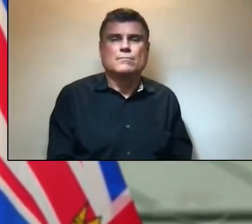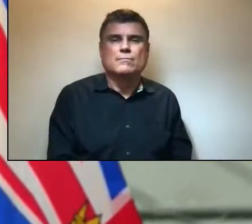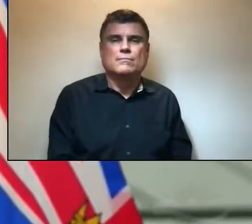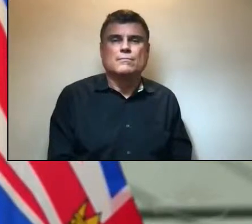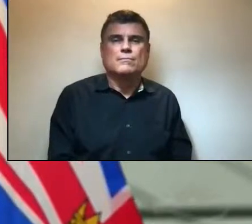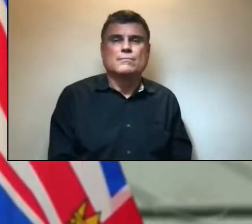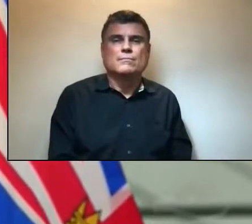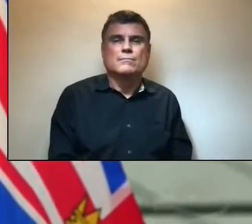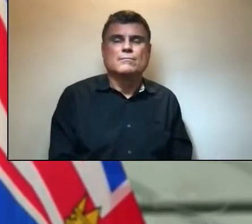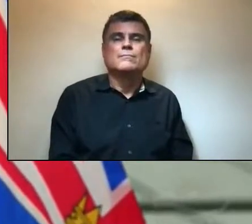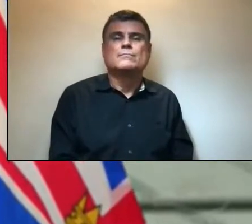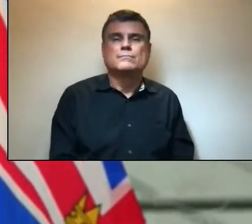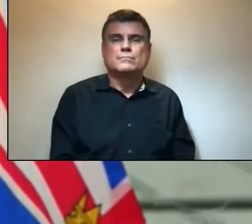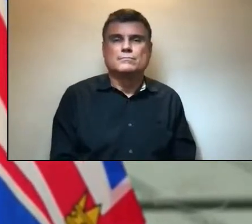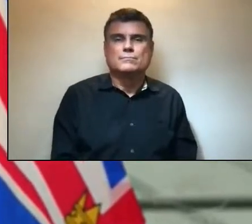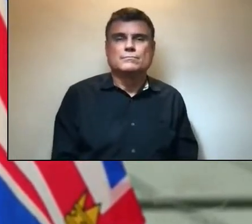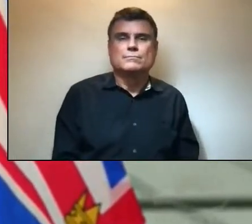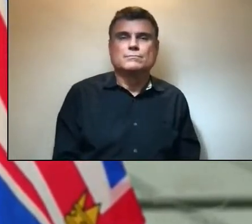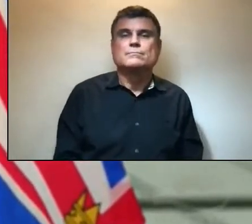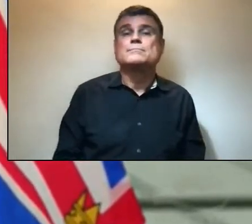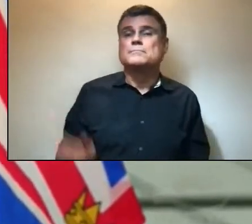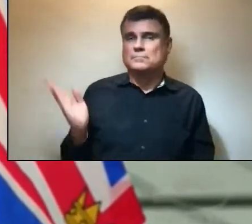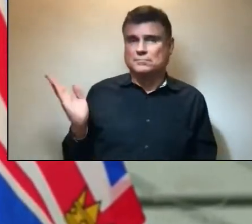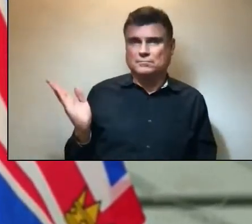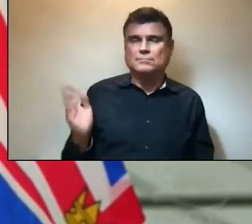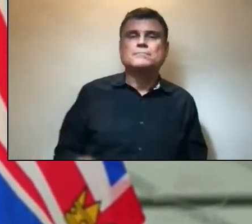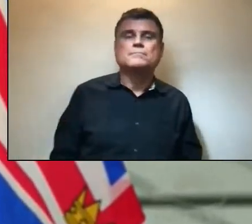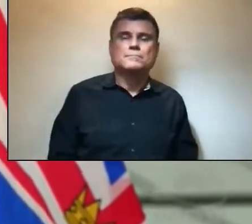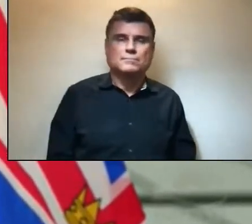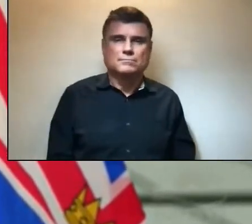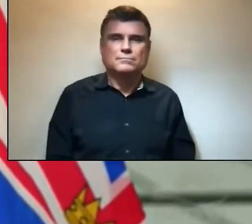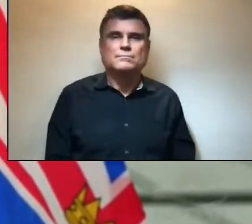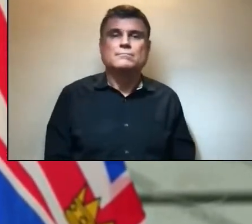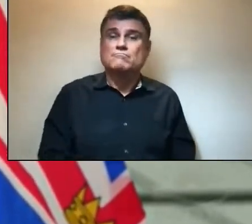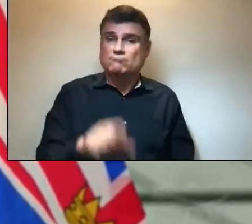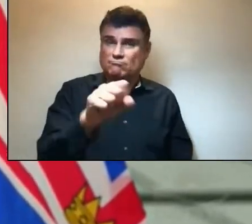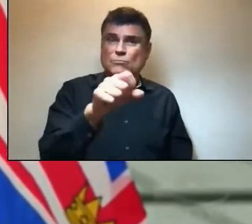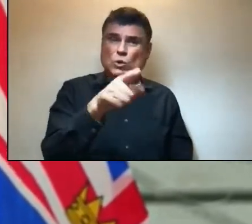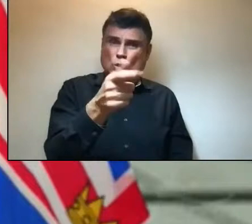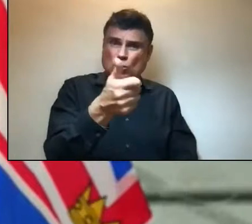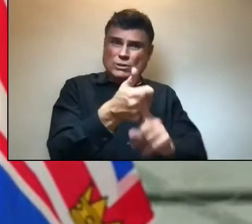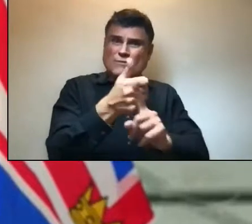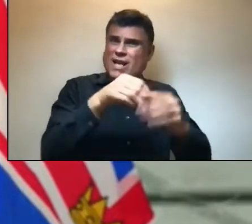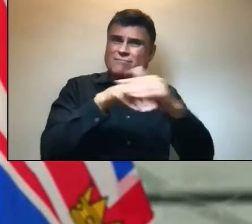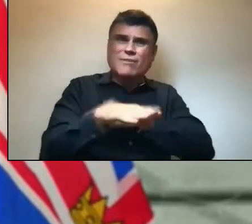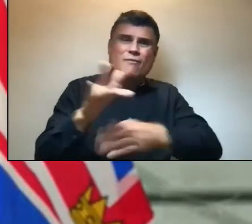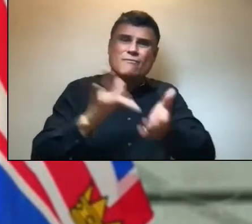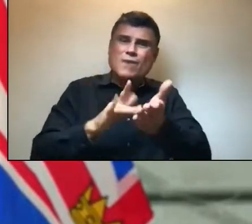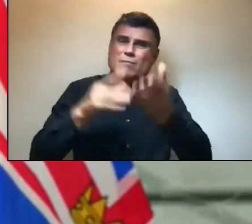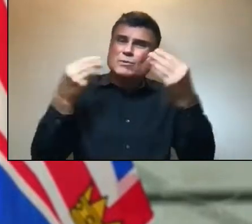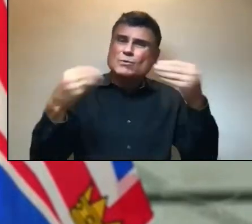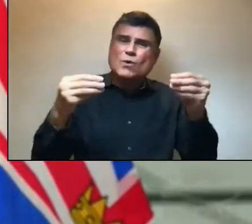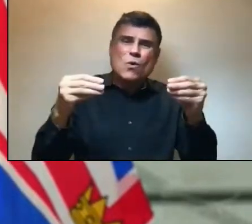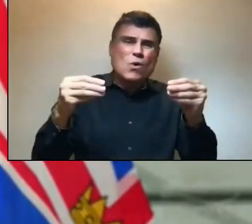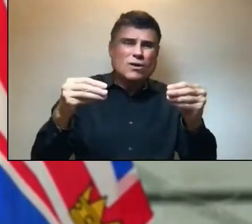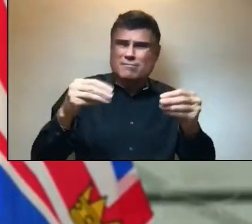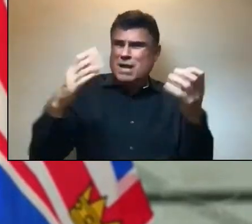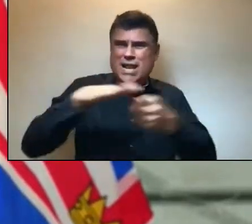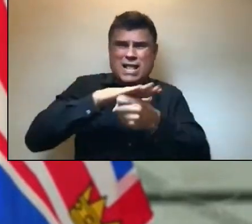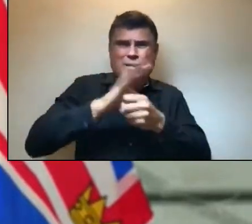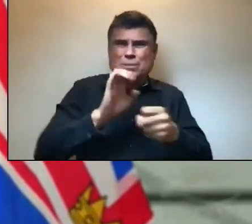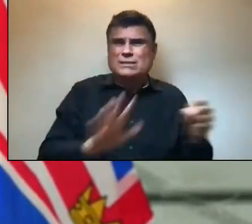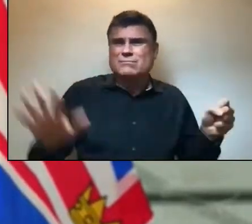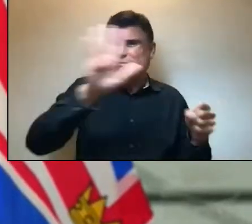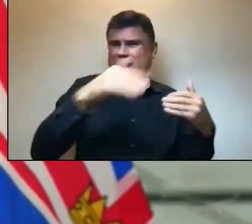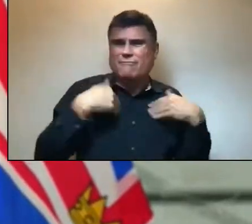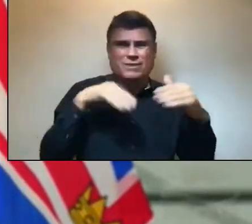province, and I know for many people it's still that making it convenient for people. So walk into a pharmacy and get your